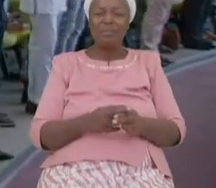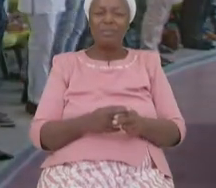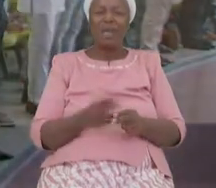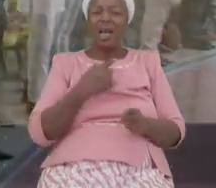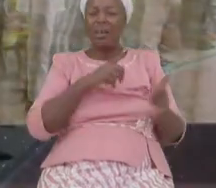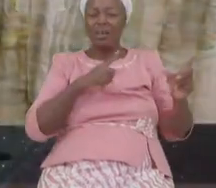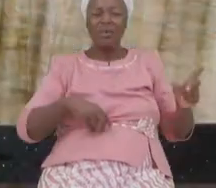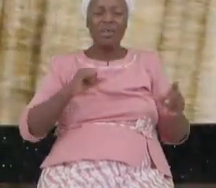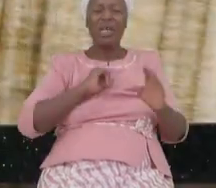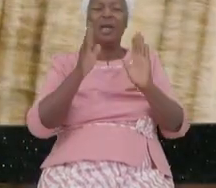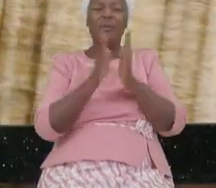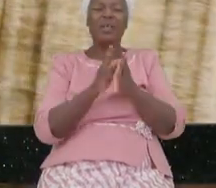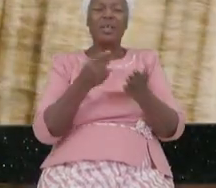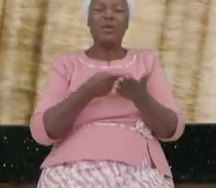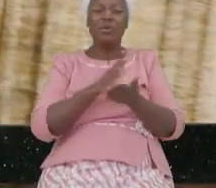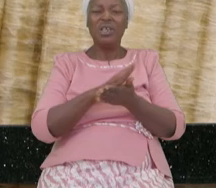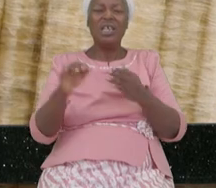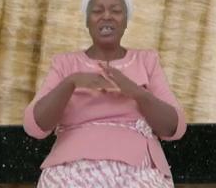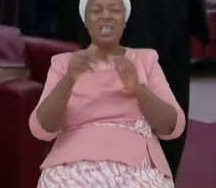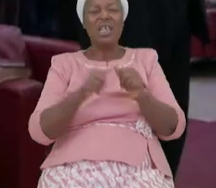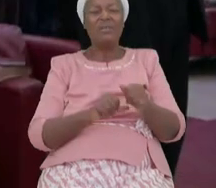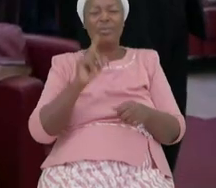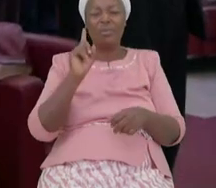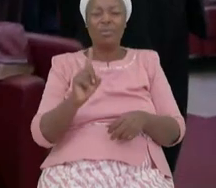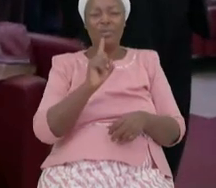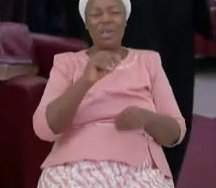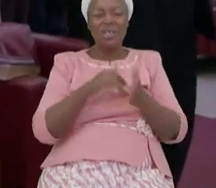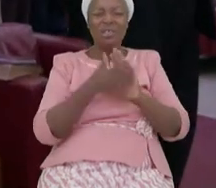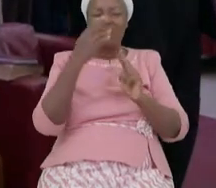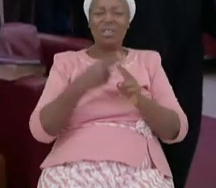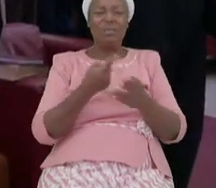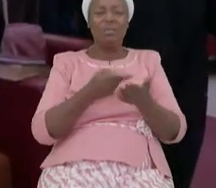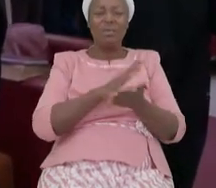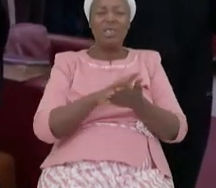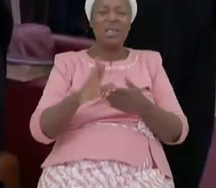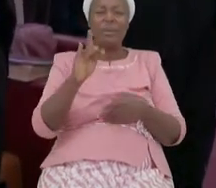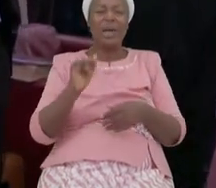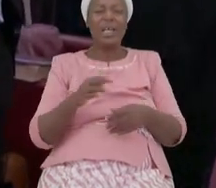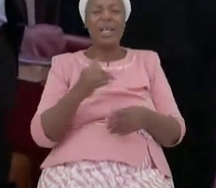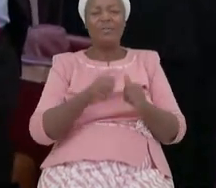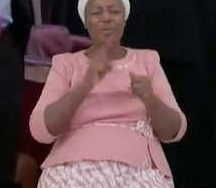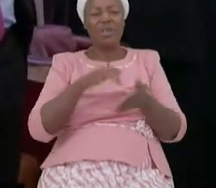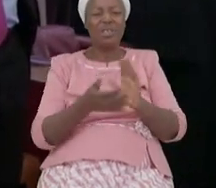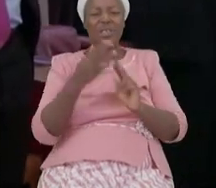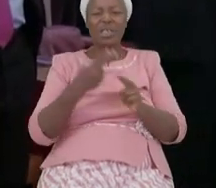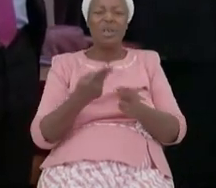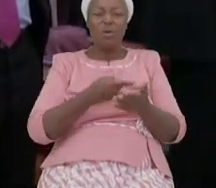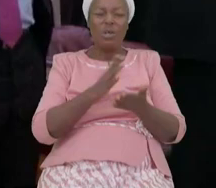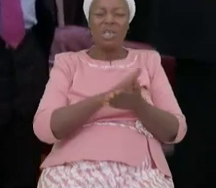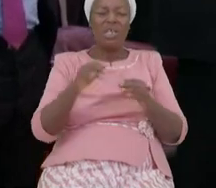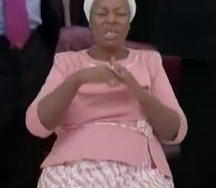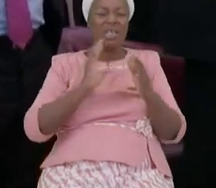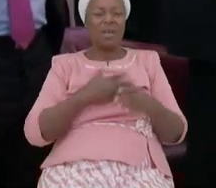I pray holiness in everyone. Amen. Holiness by everyone. Amen. Holiness in our